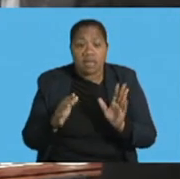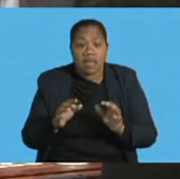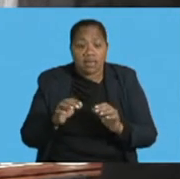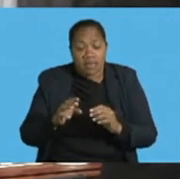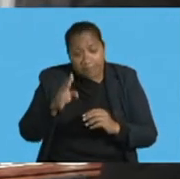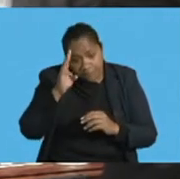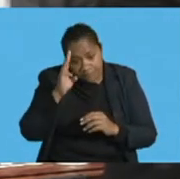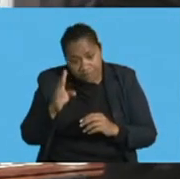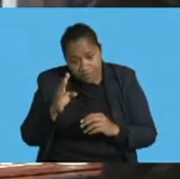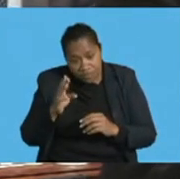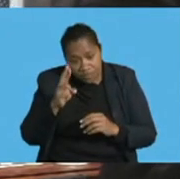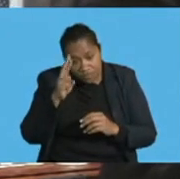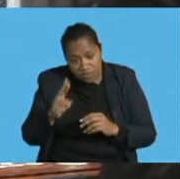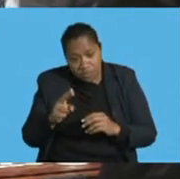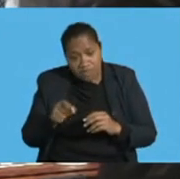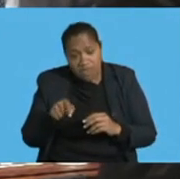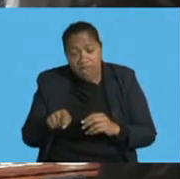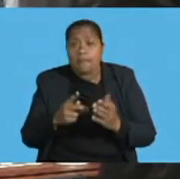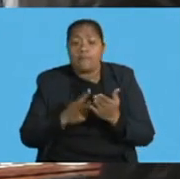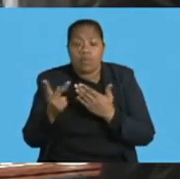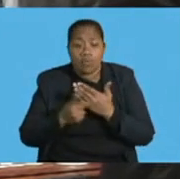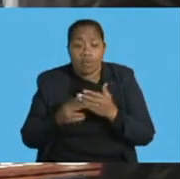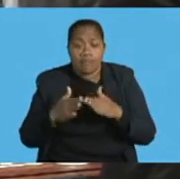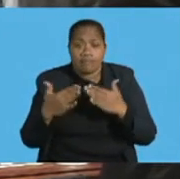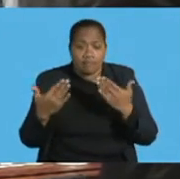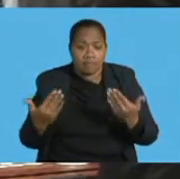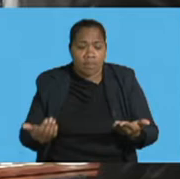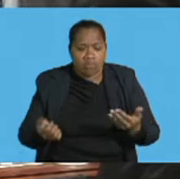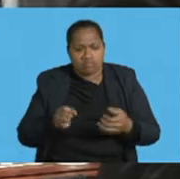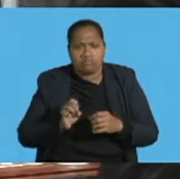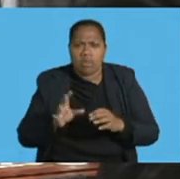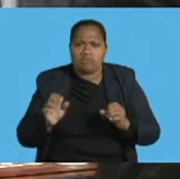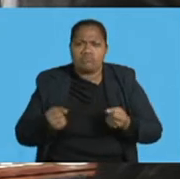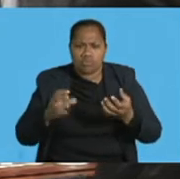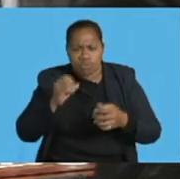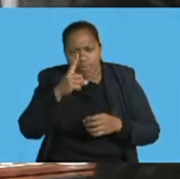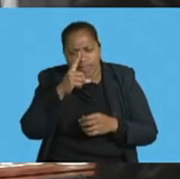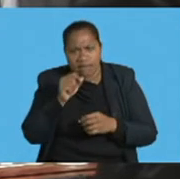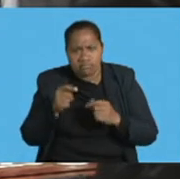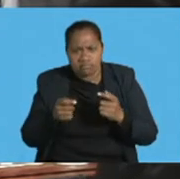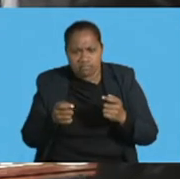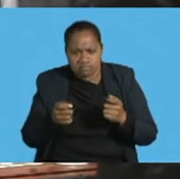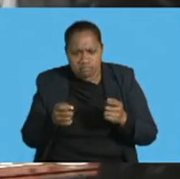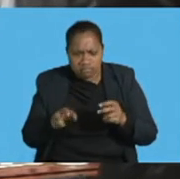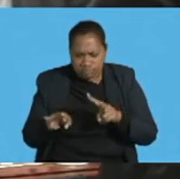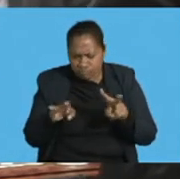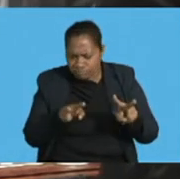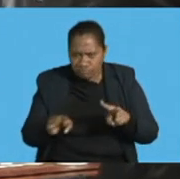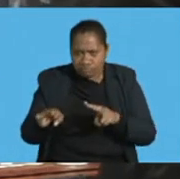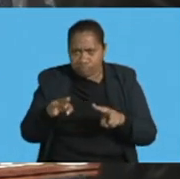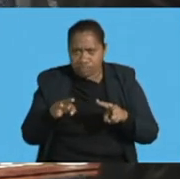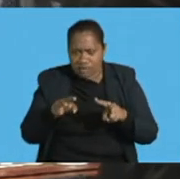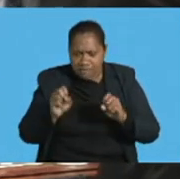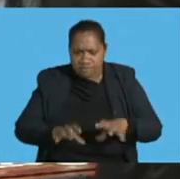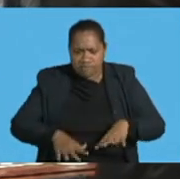Speaker said the Drainage and Flood Protection Program allows for the provision of adequate infrastructure to mitigate the impacts of flooding, including riverbank protection